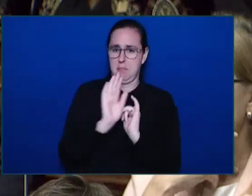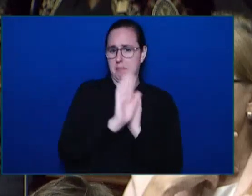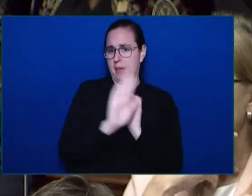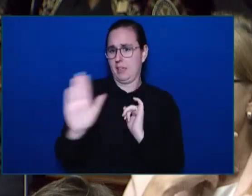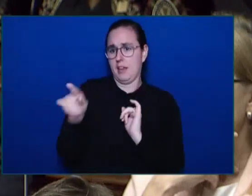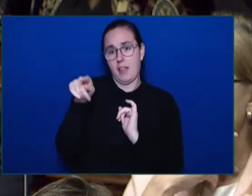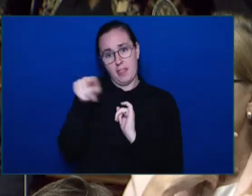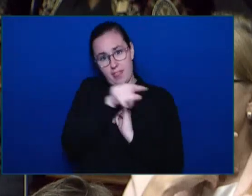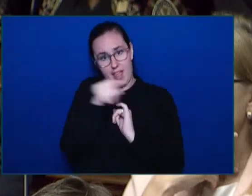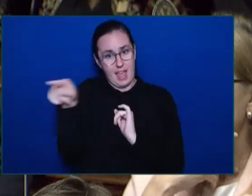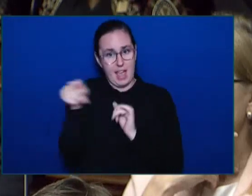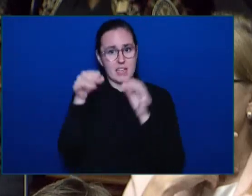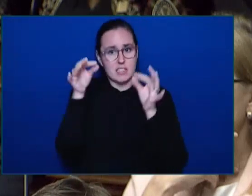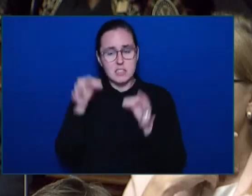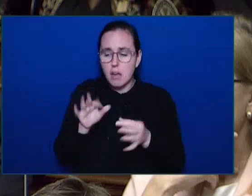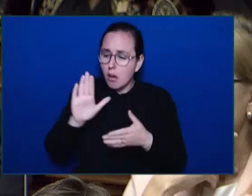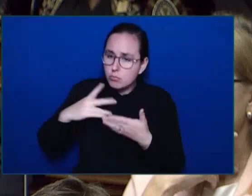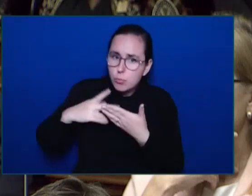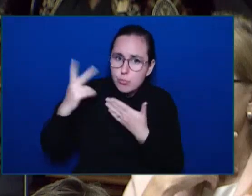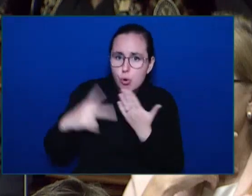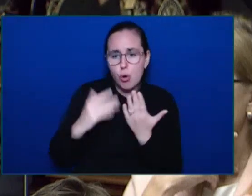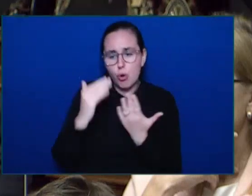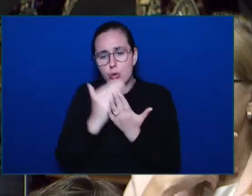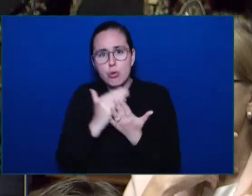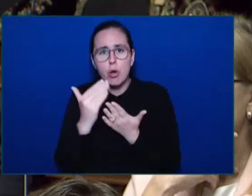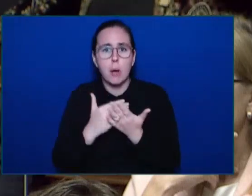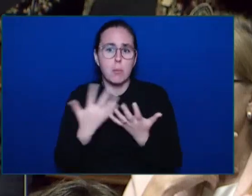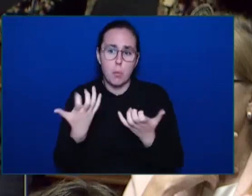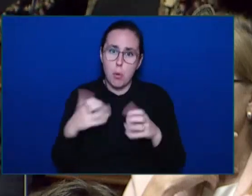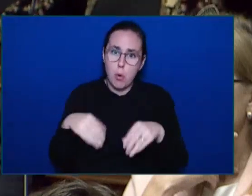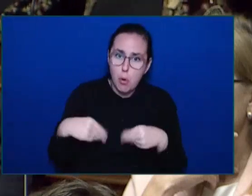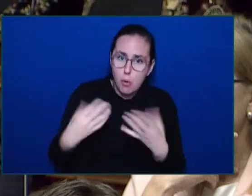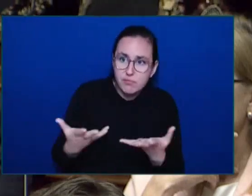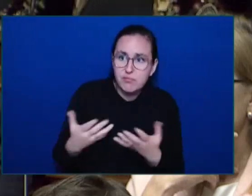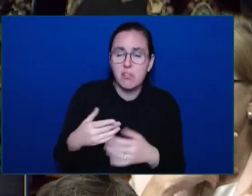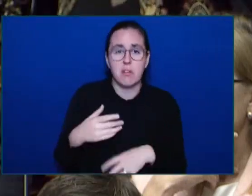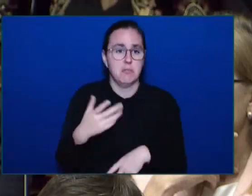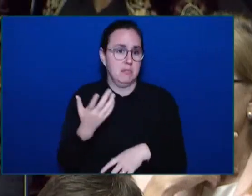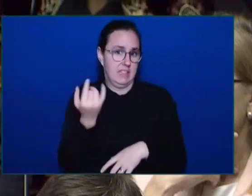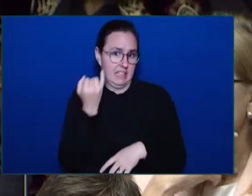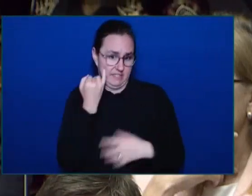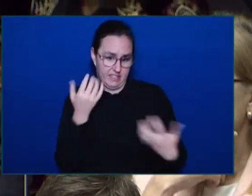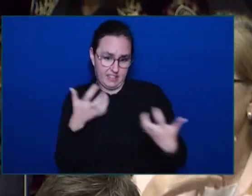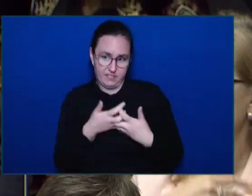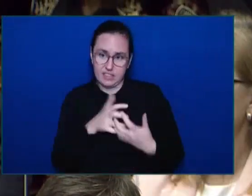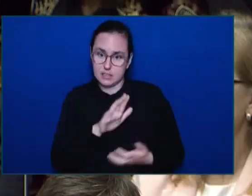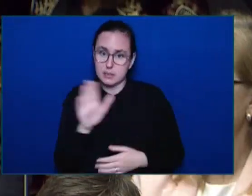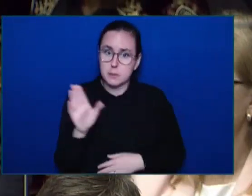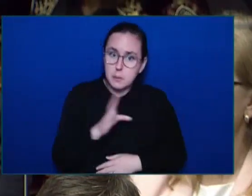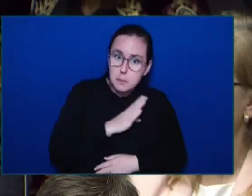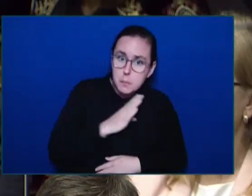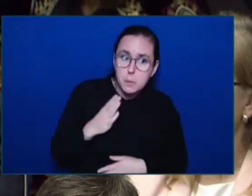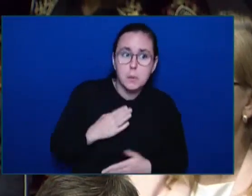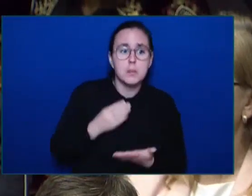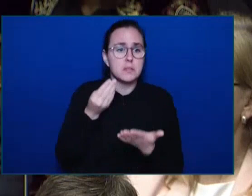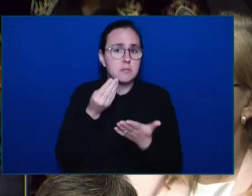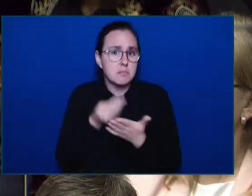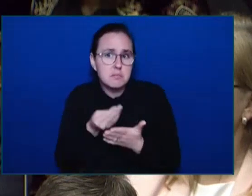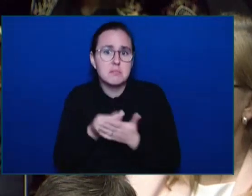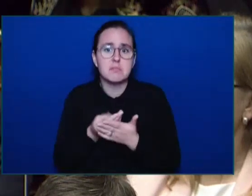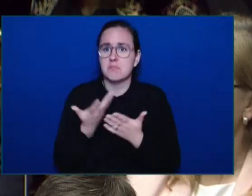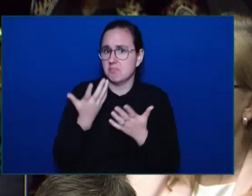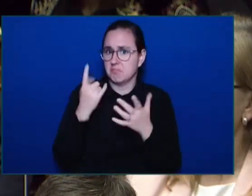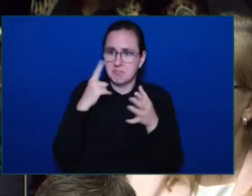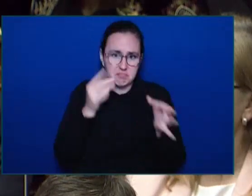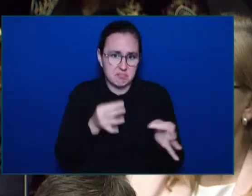their board and their administration. I will say, however, that SFU has